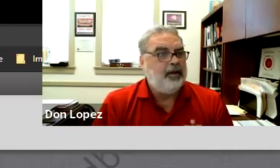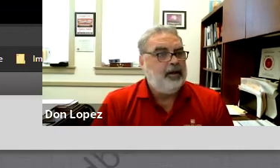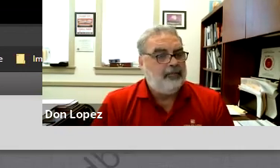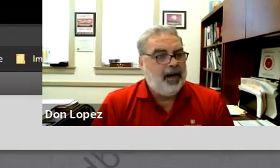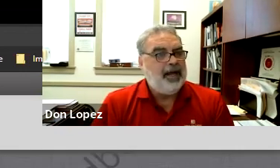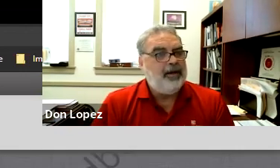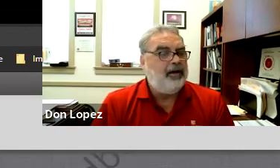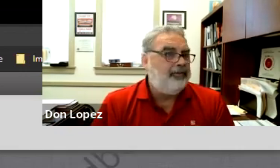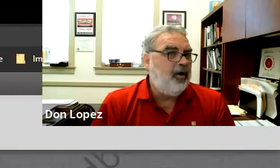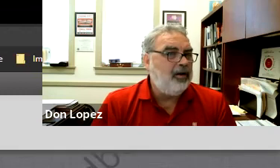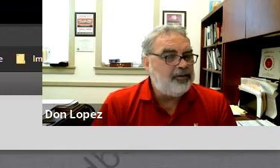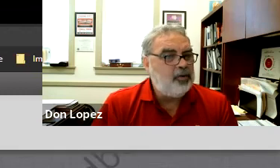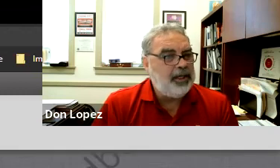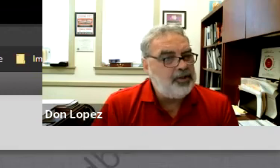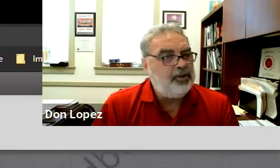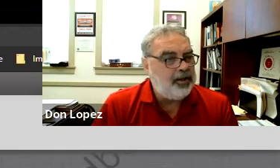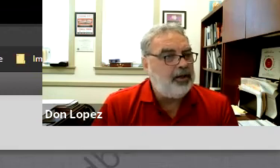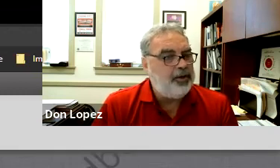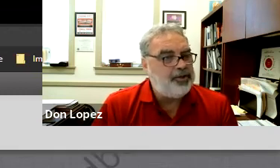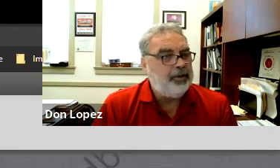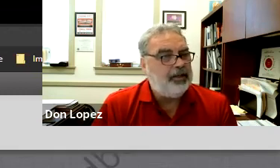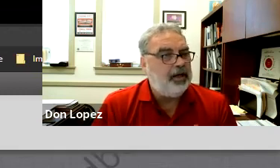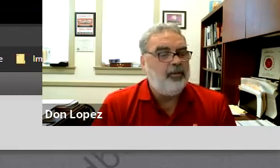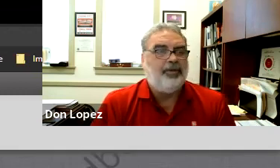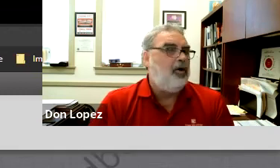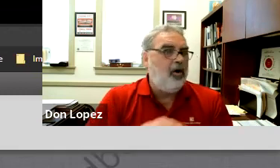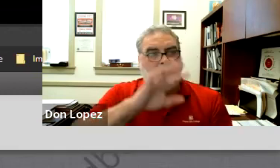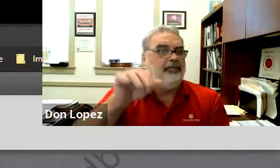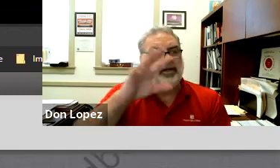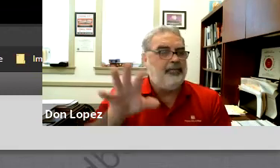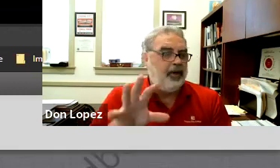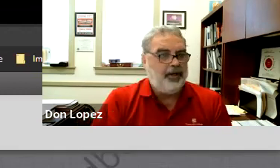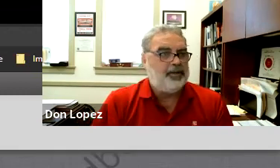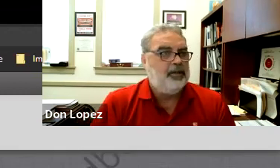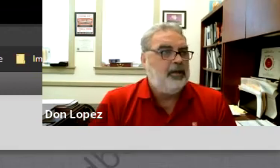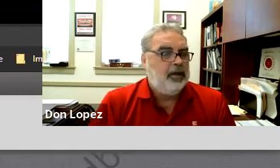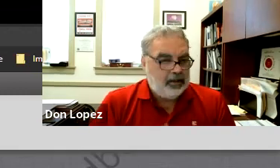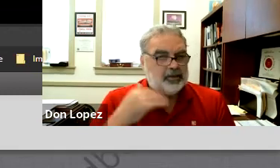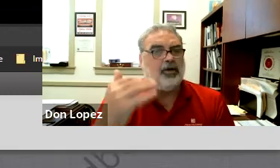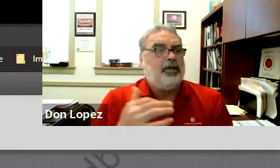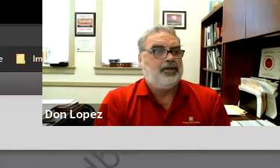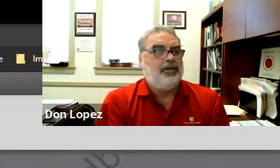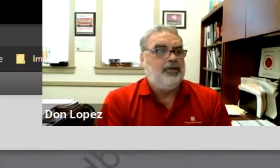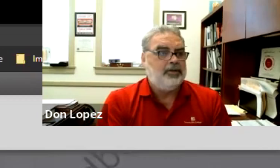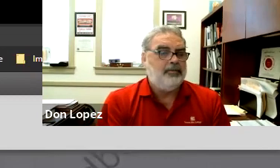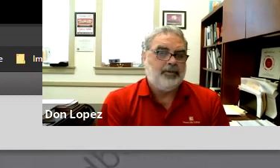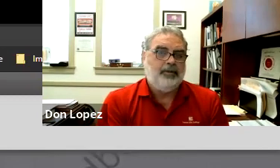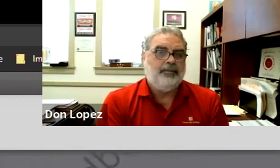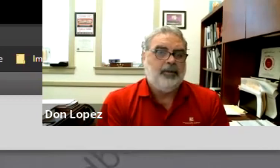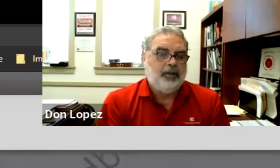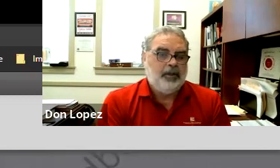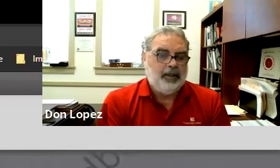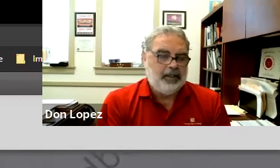implemented. By the fall of 22, I think we should be done with all of the components and start to actually use them.